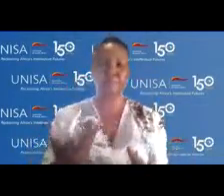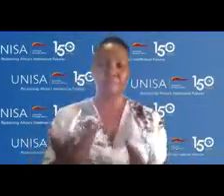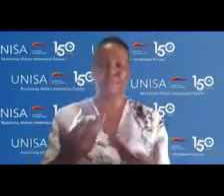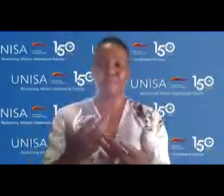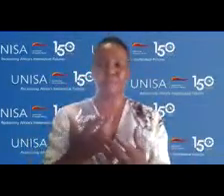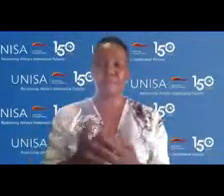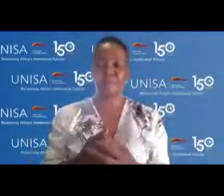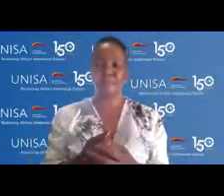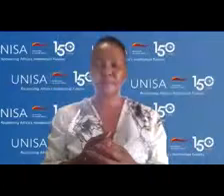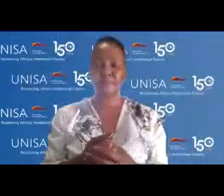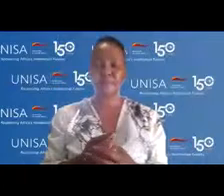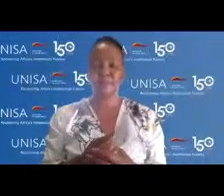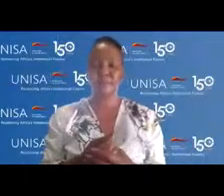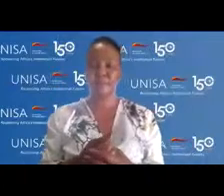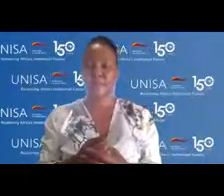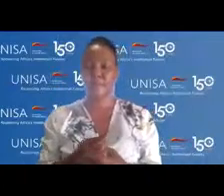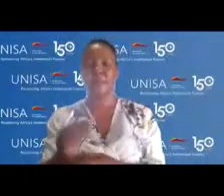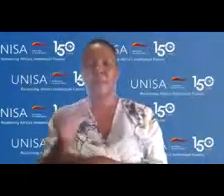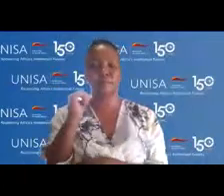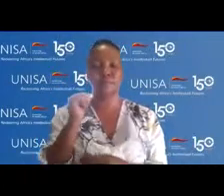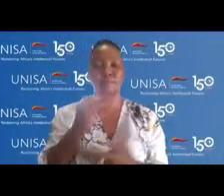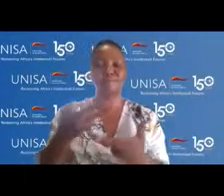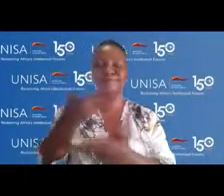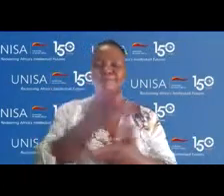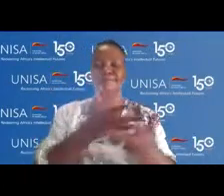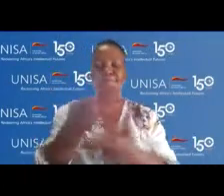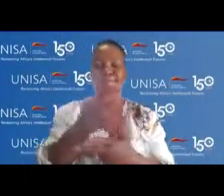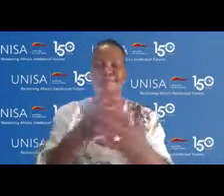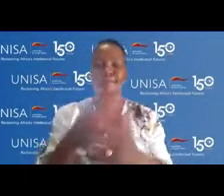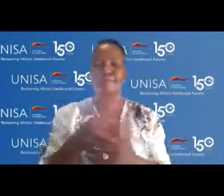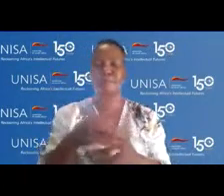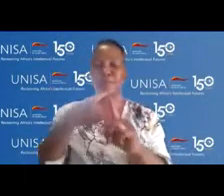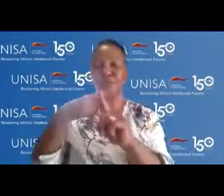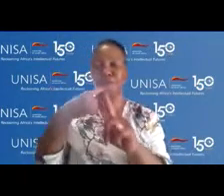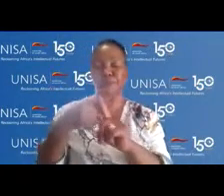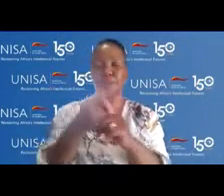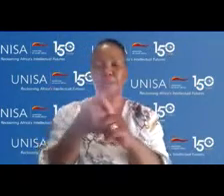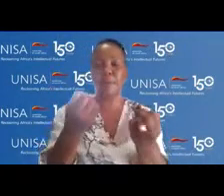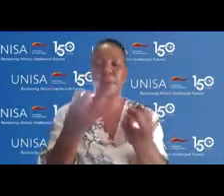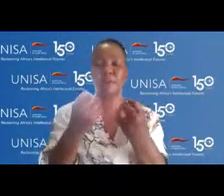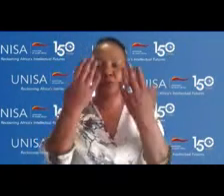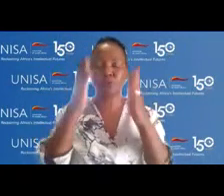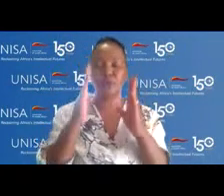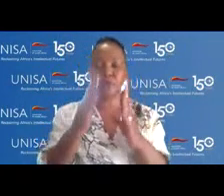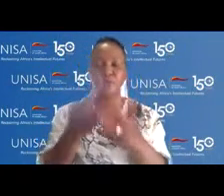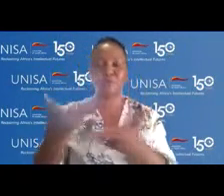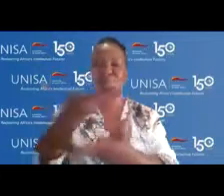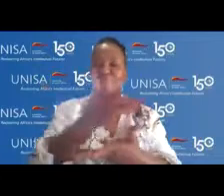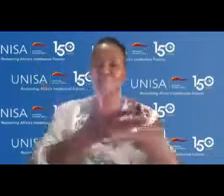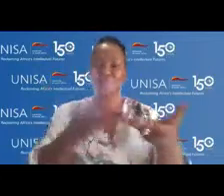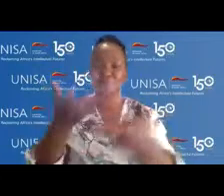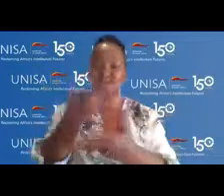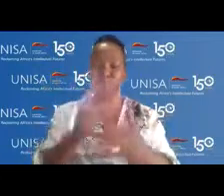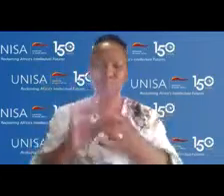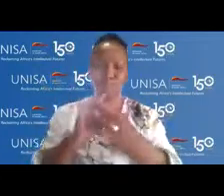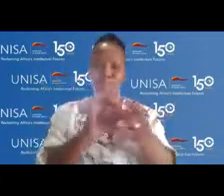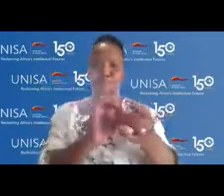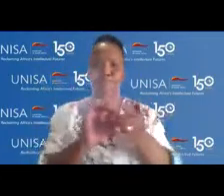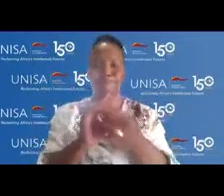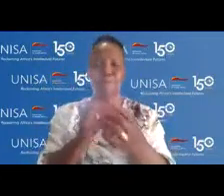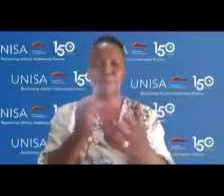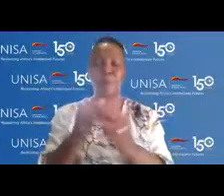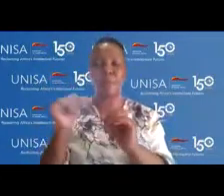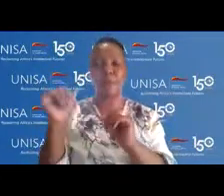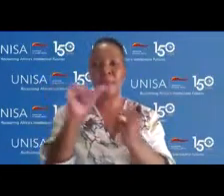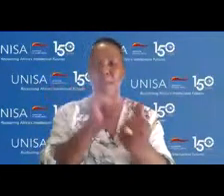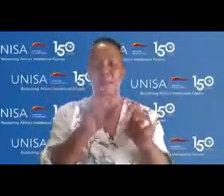at yesterday's engagements, it was quite positive with many students actively engaging, but also taking back the competencies. And I'm hoping that